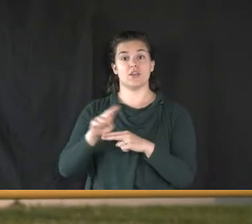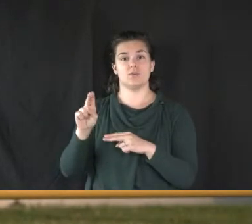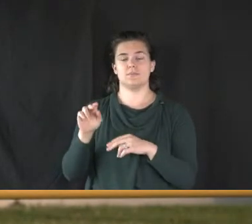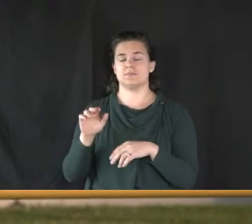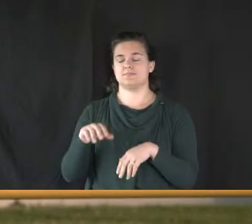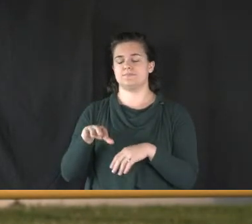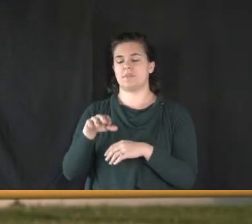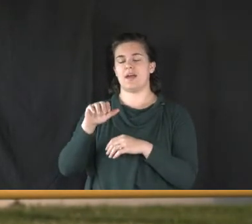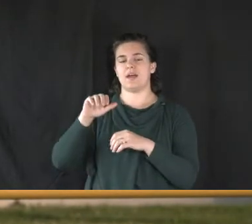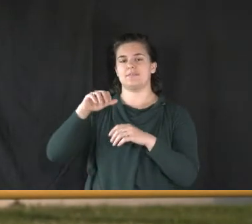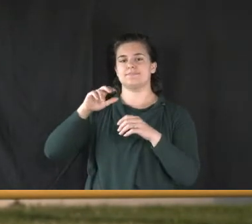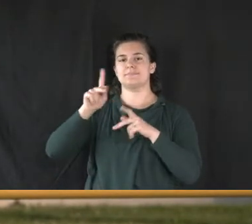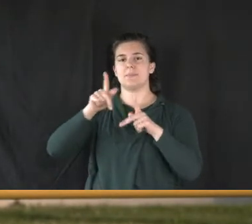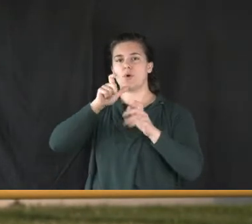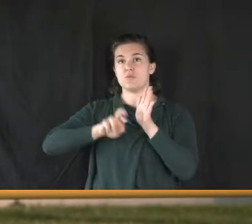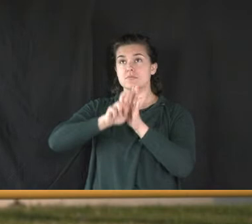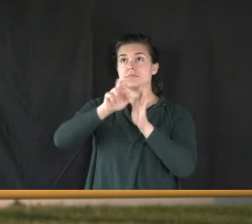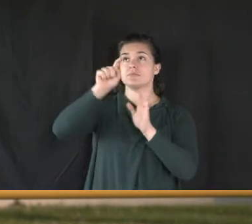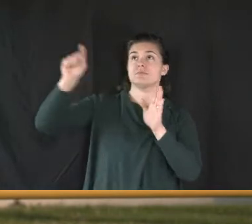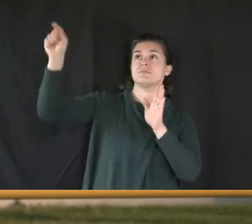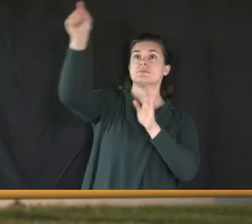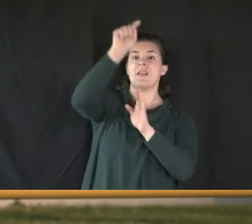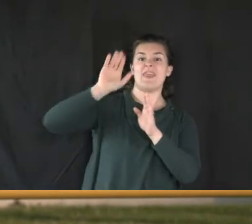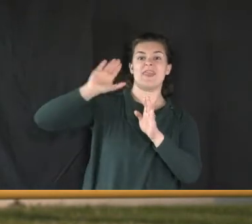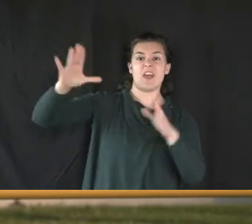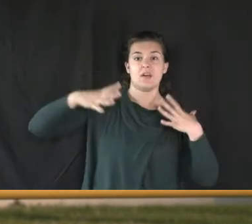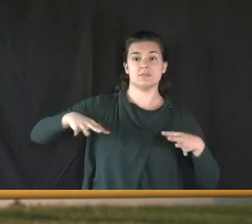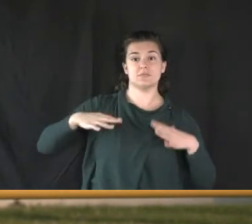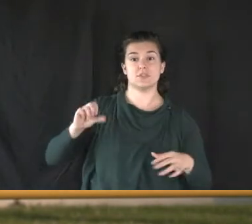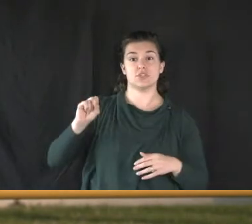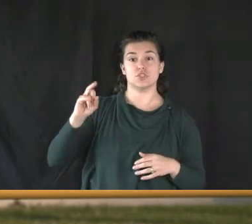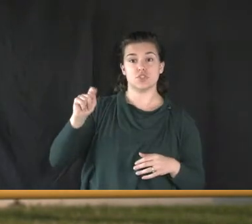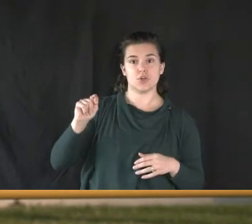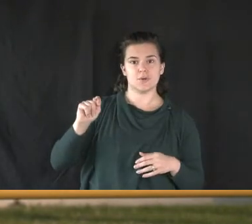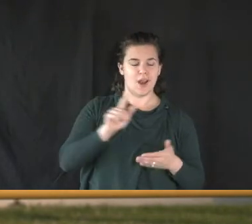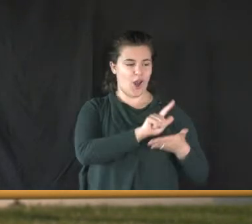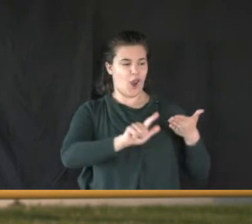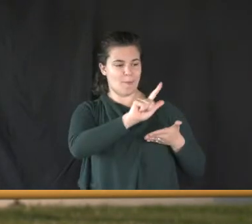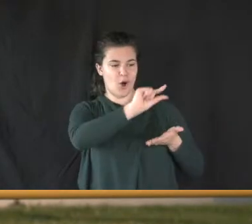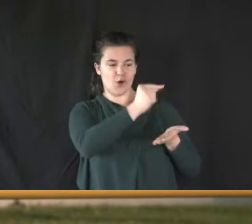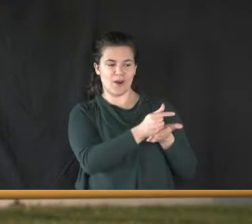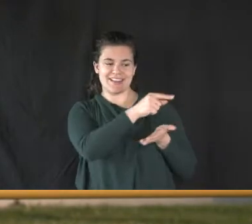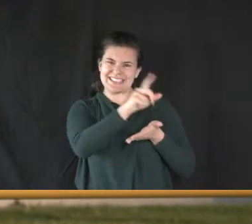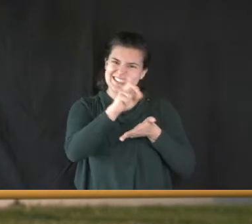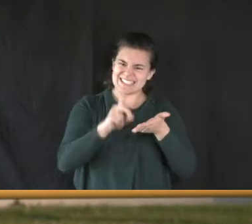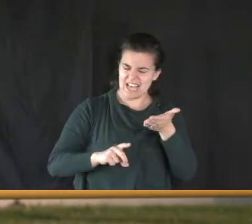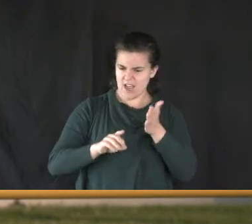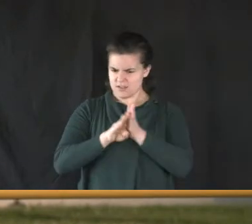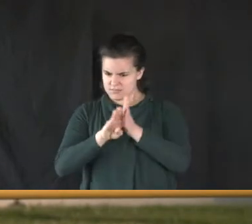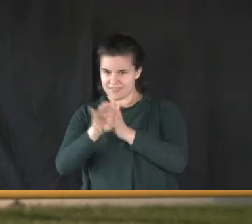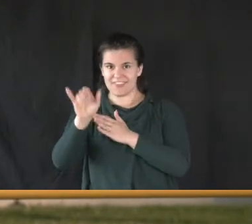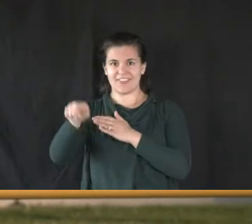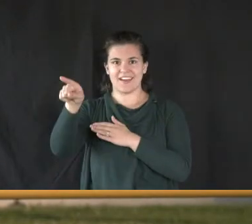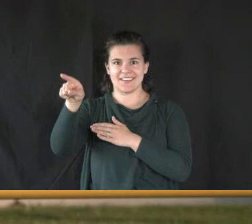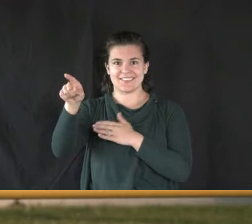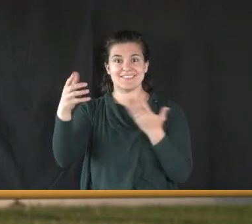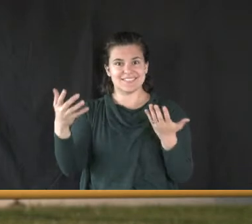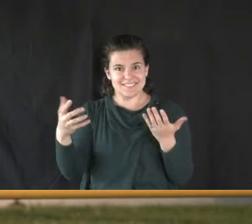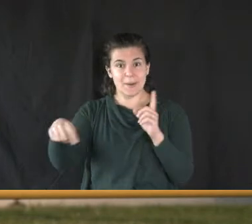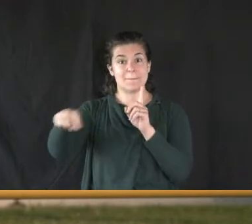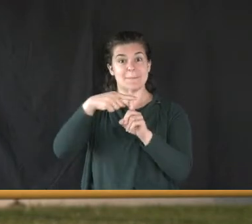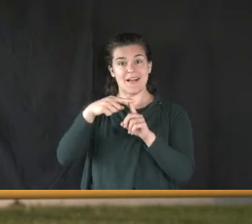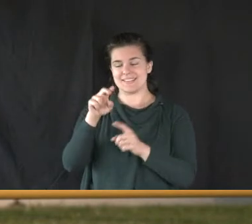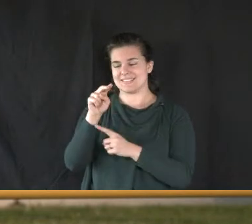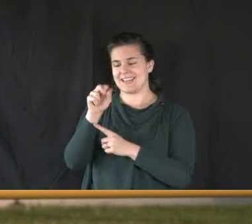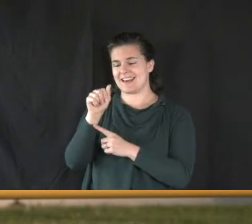astronauts, have been responsible for the last 2 decades of quality control on NASA's space